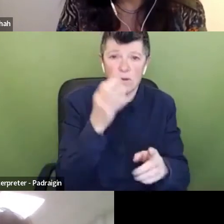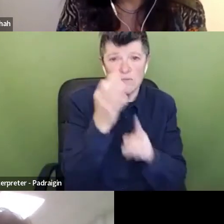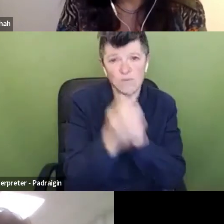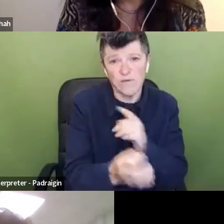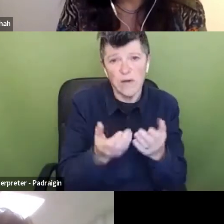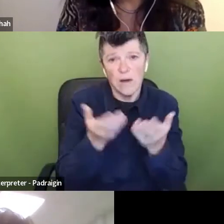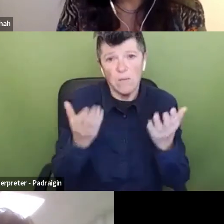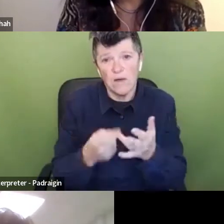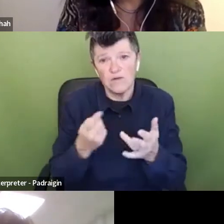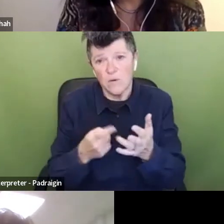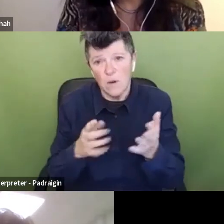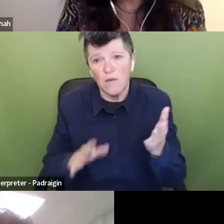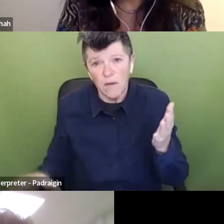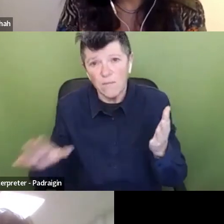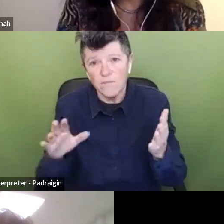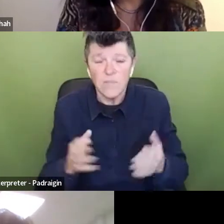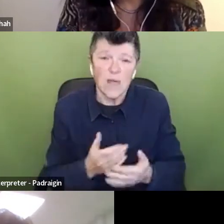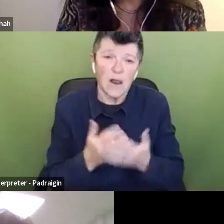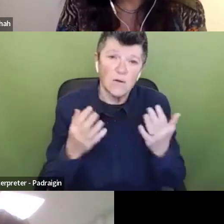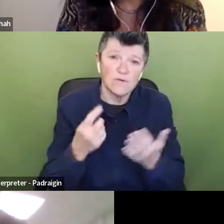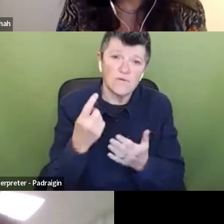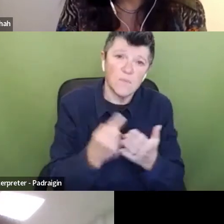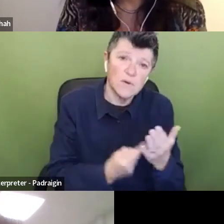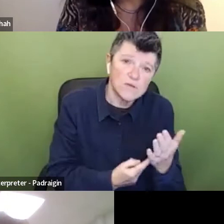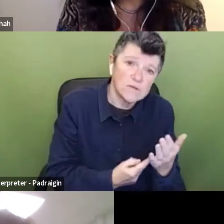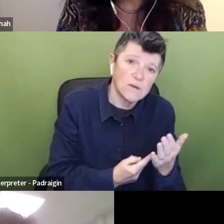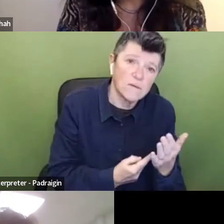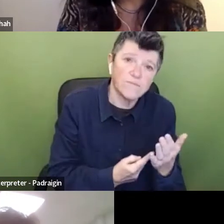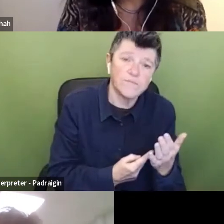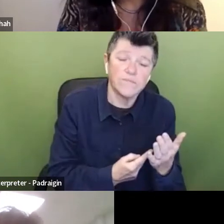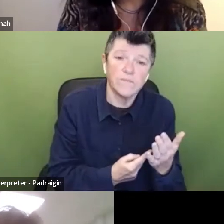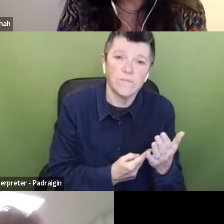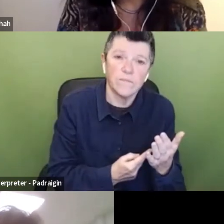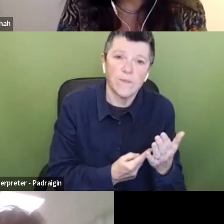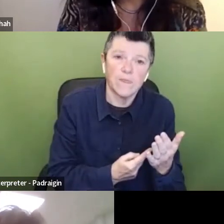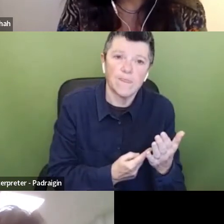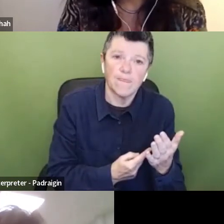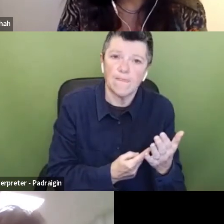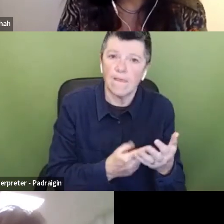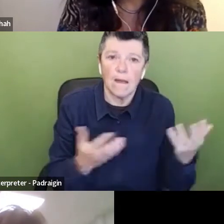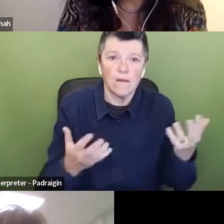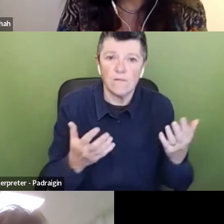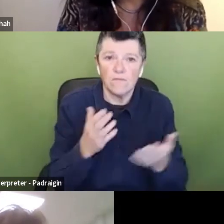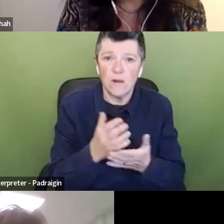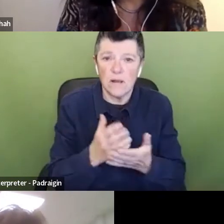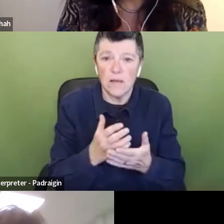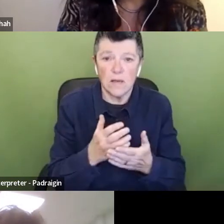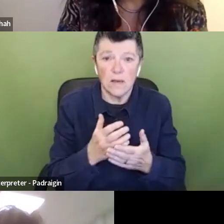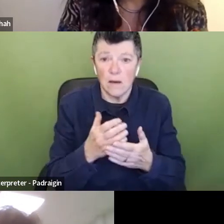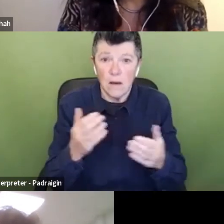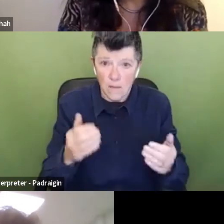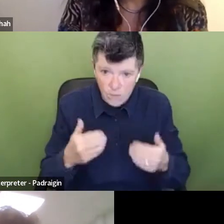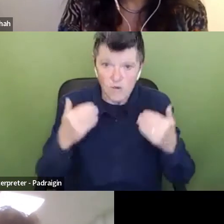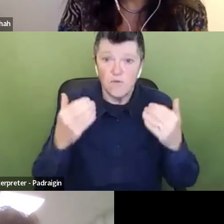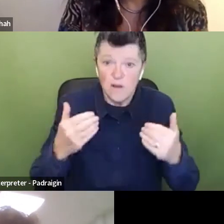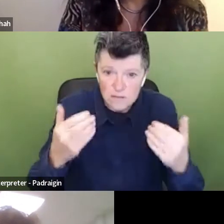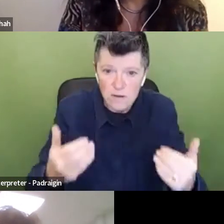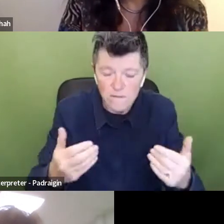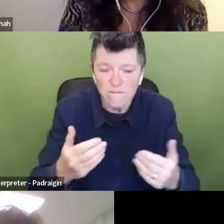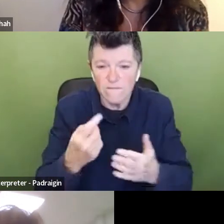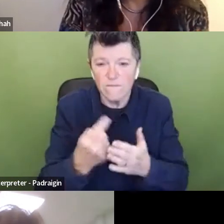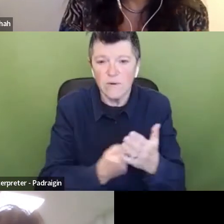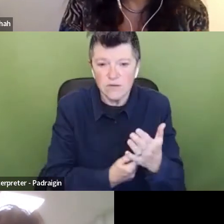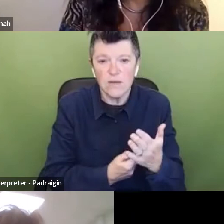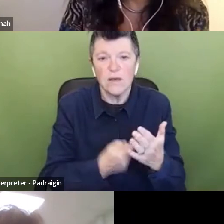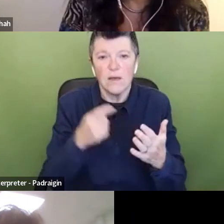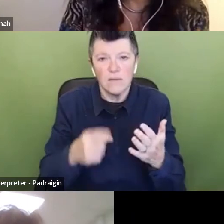A lot of the policy, even kind of very progressive policy, still goes with the assumption that people want to own homes,